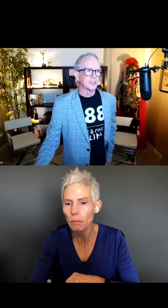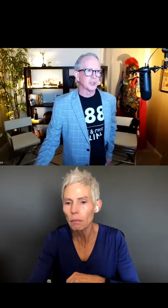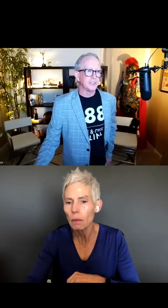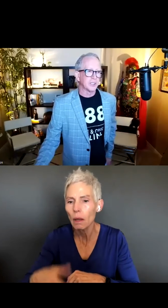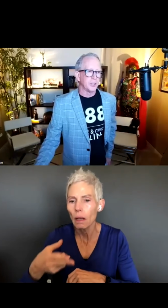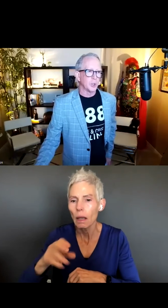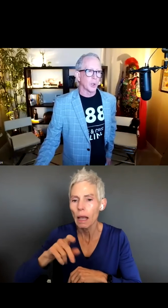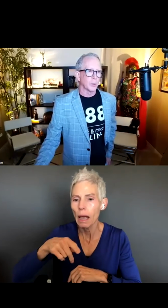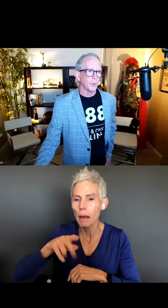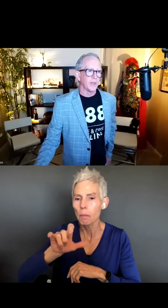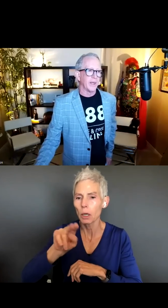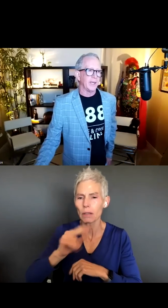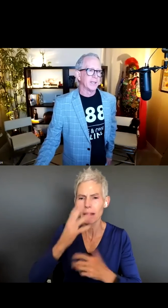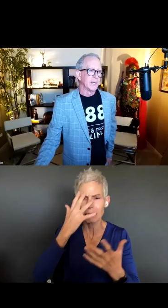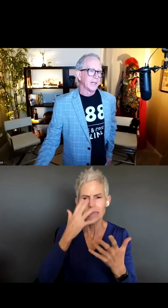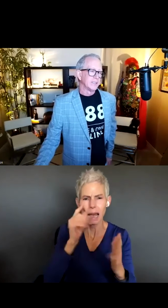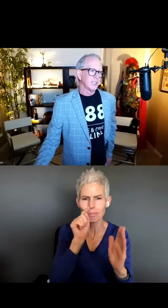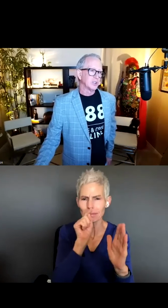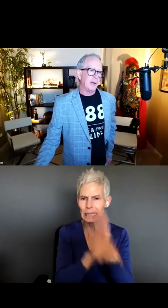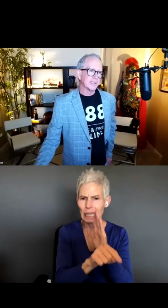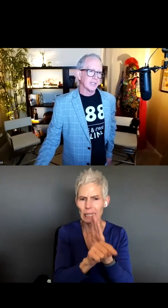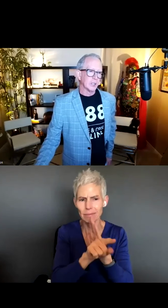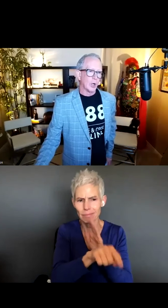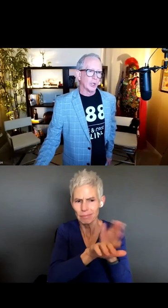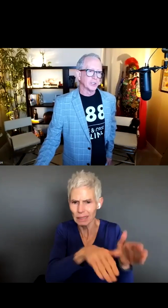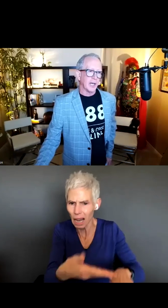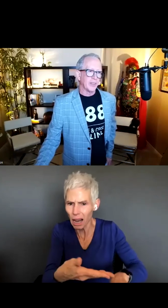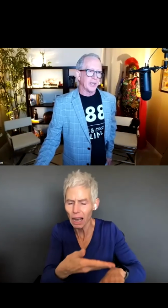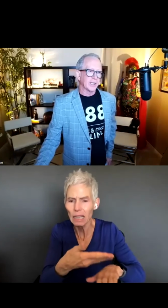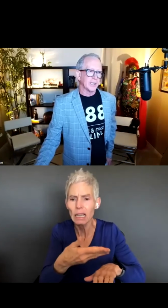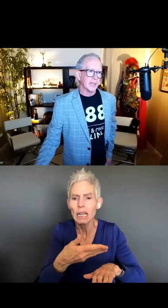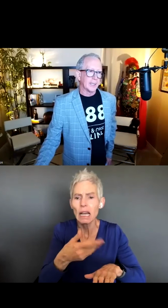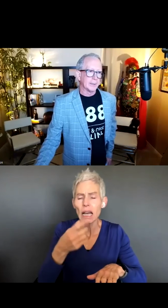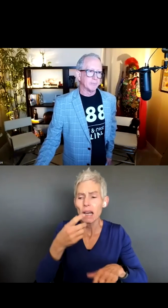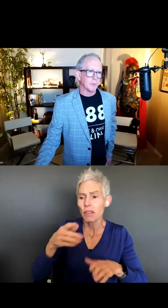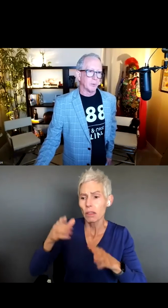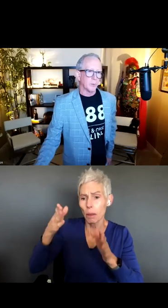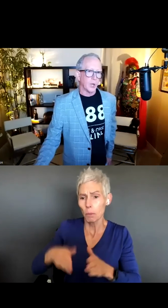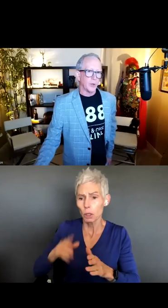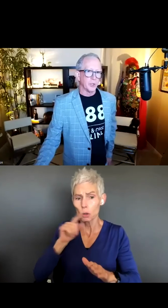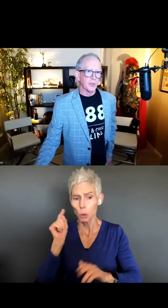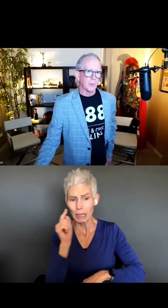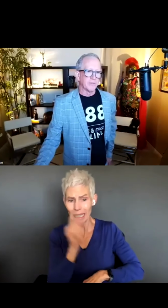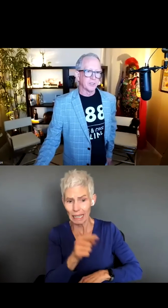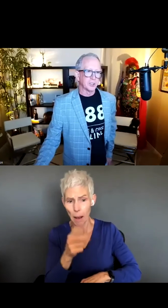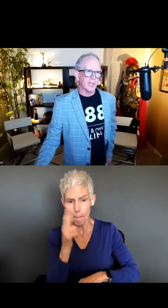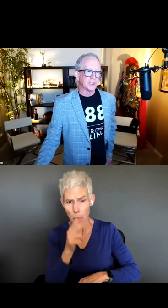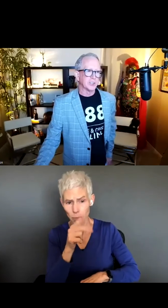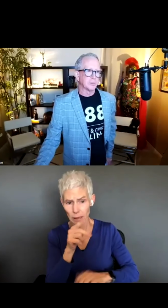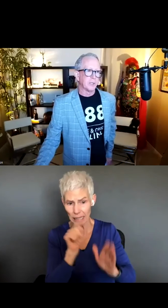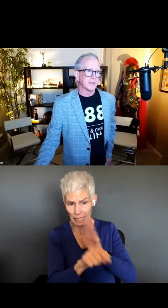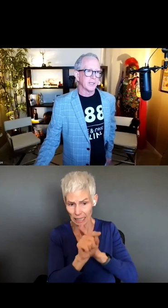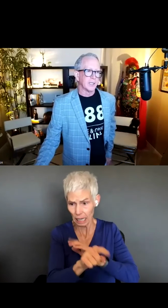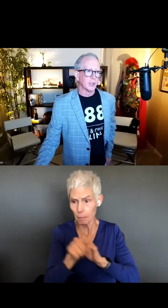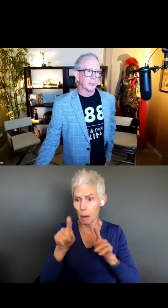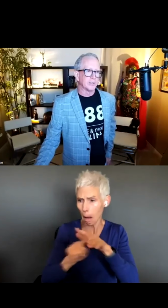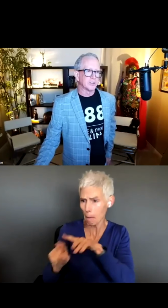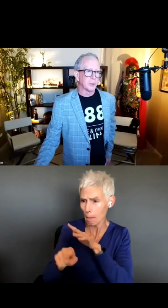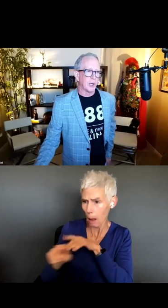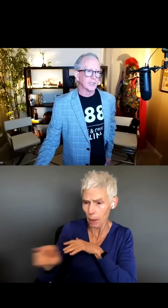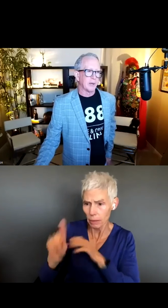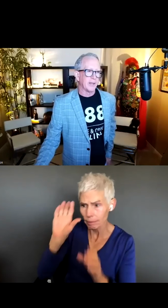on the streets of New York with a suspect at large. I think we all knew there were frustrations, but a